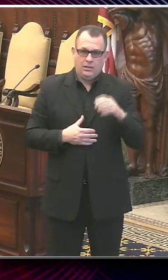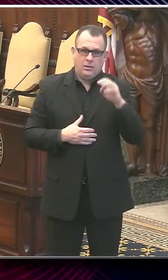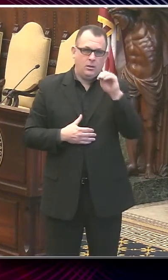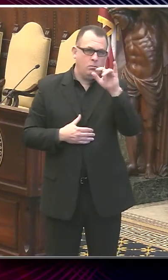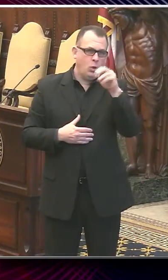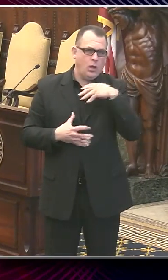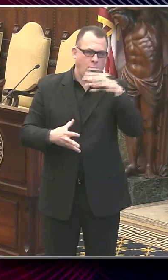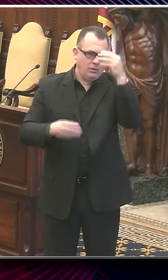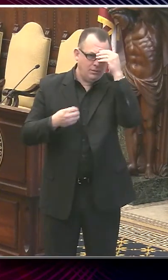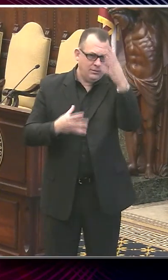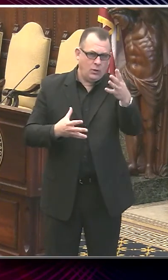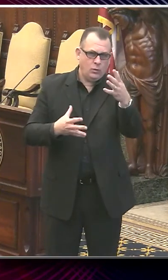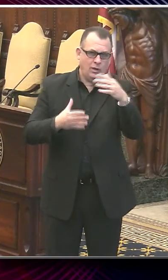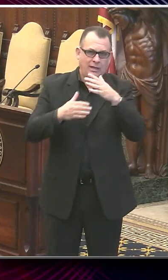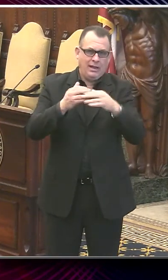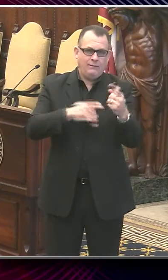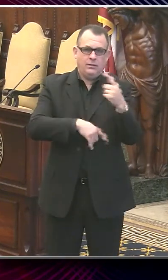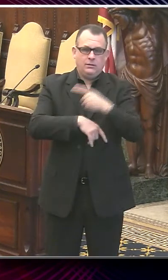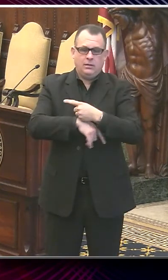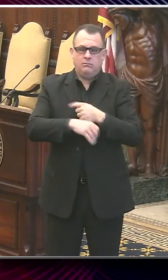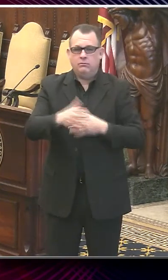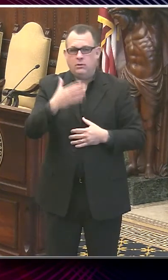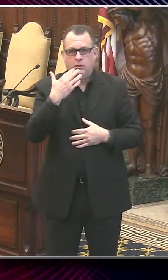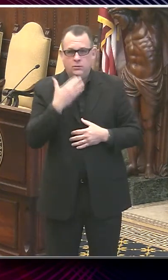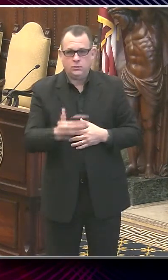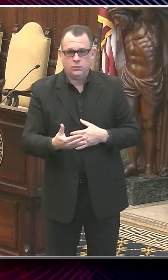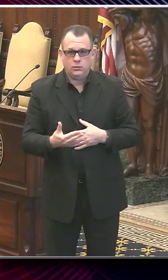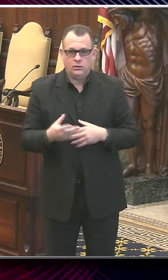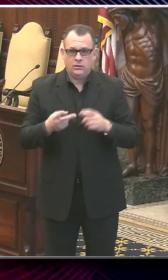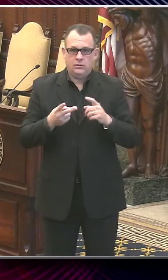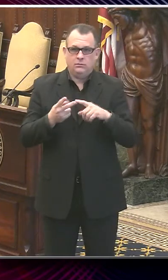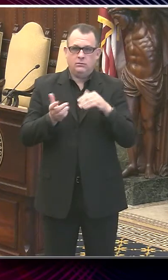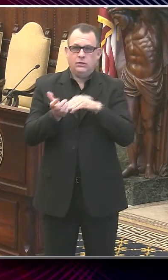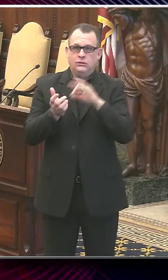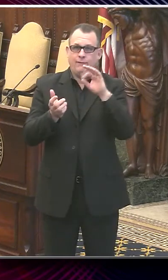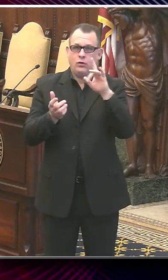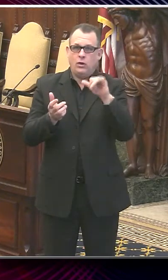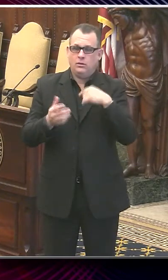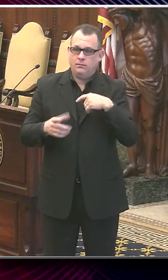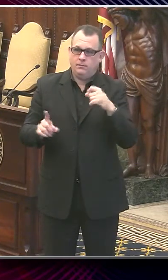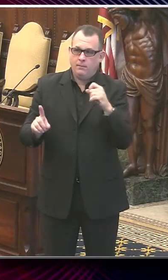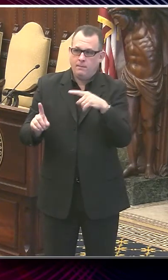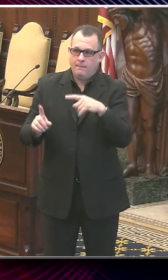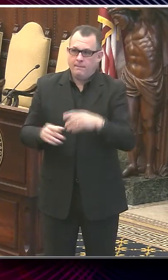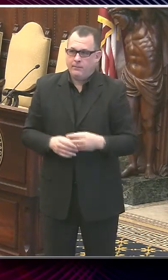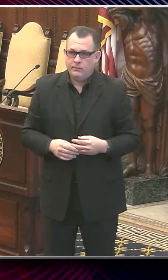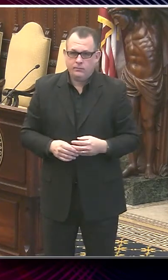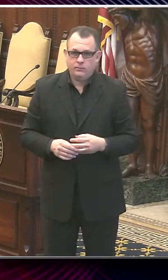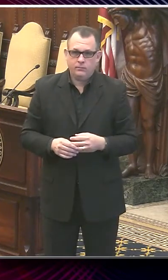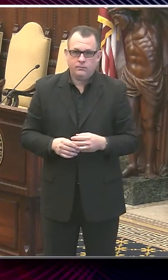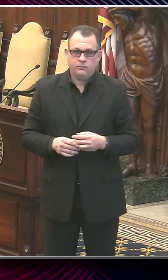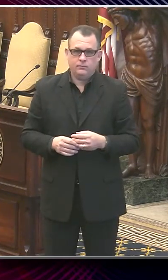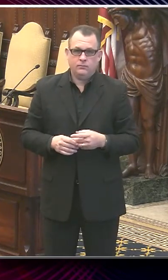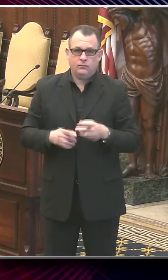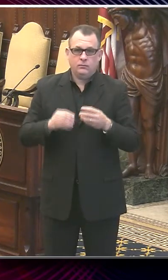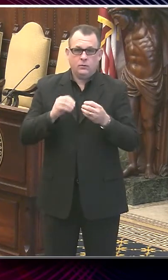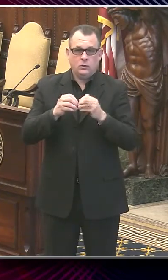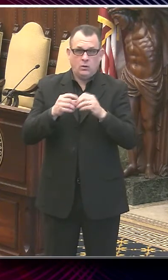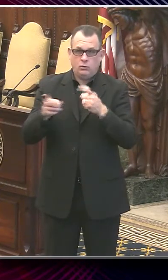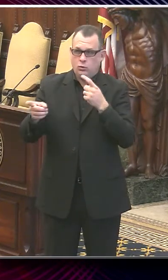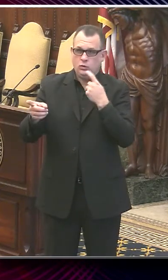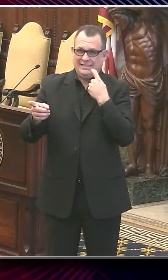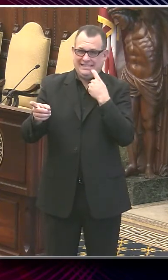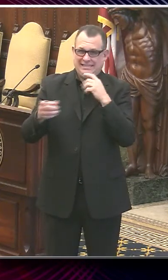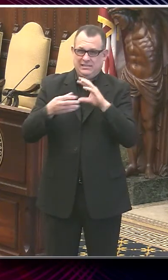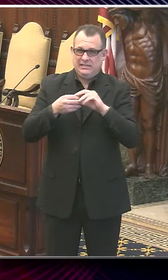answer to that. Thank you. Second question is for Dr. Farley. have the numbers, you mentioned the need